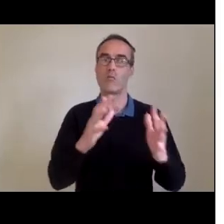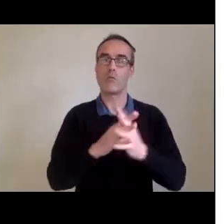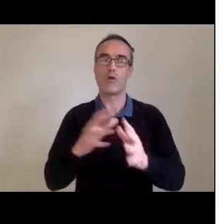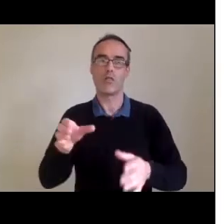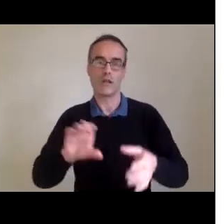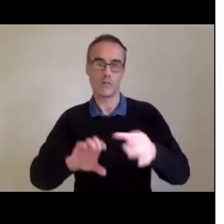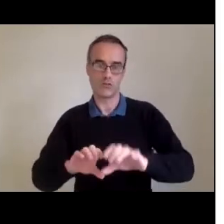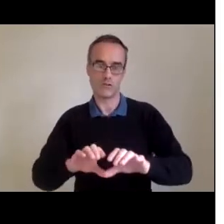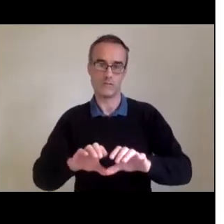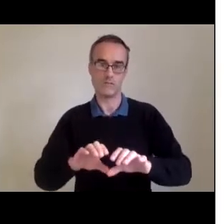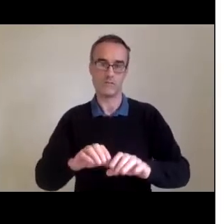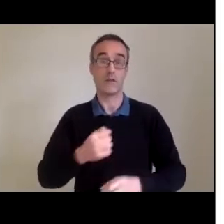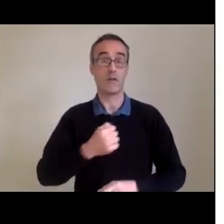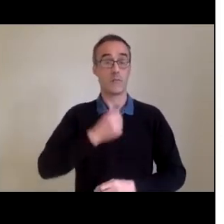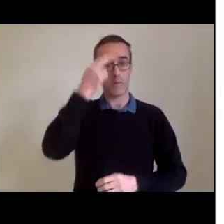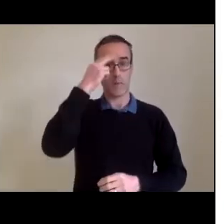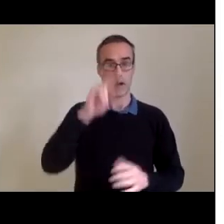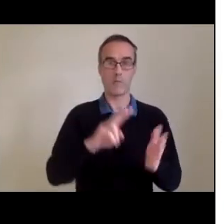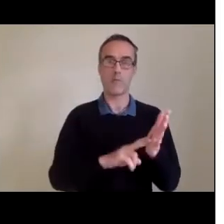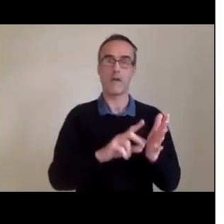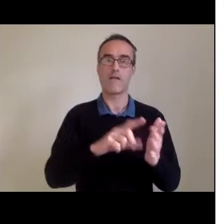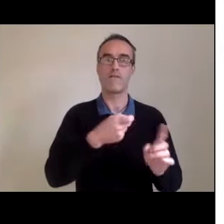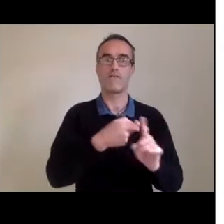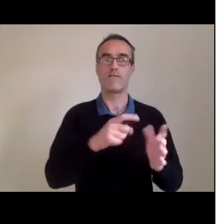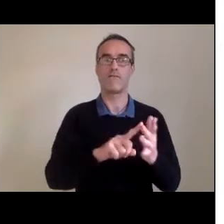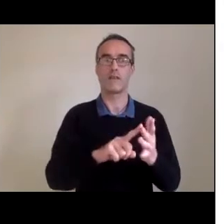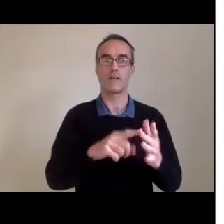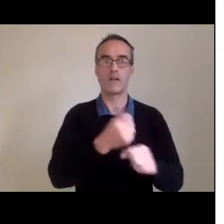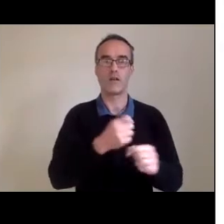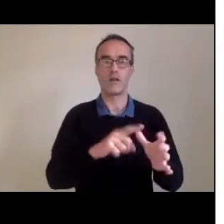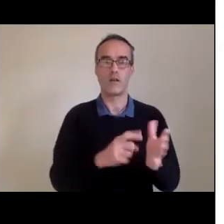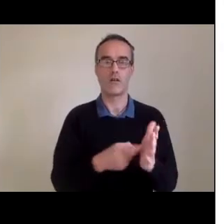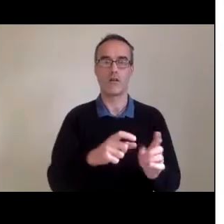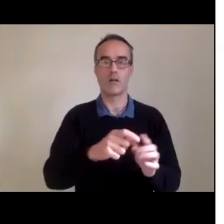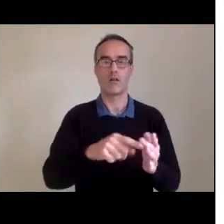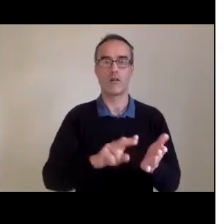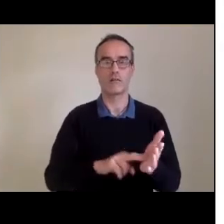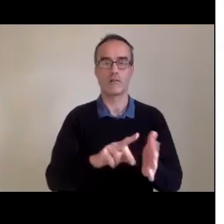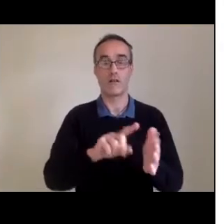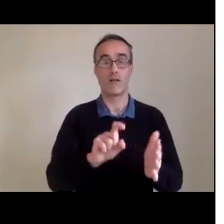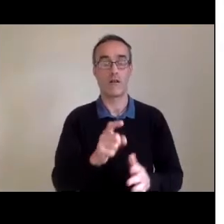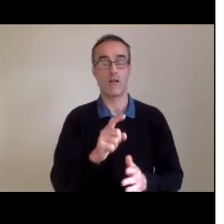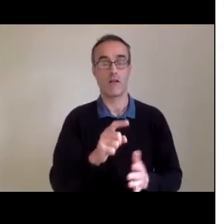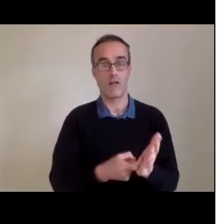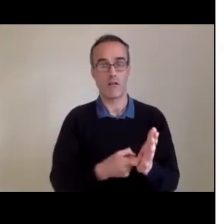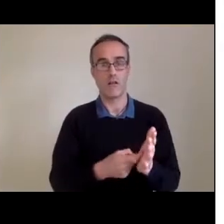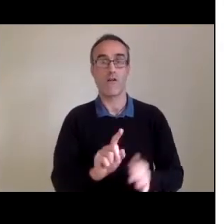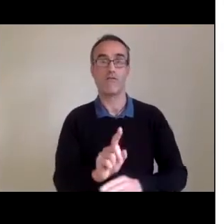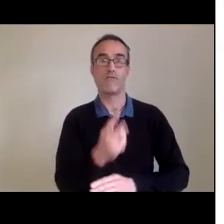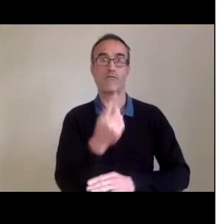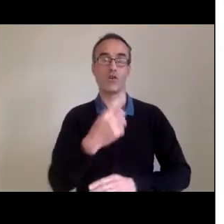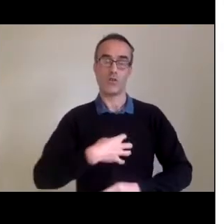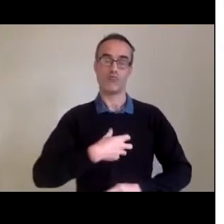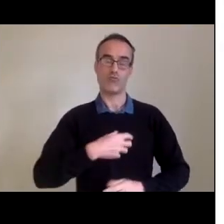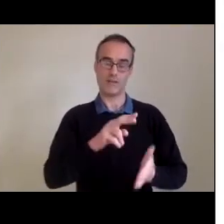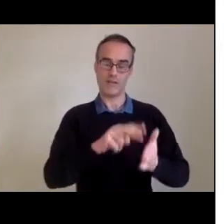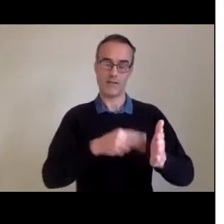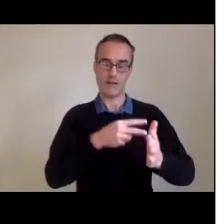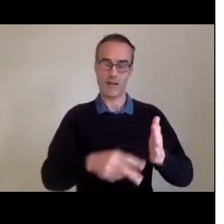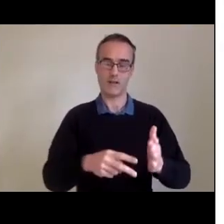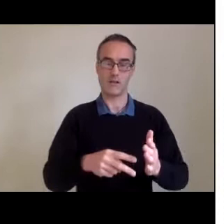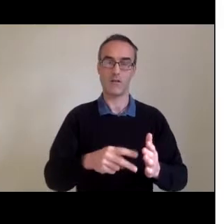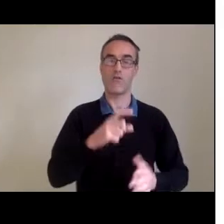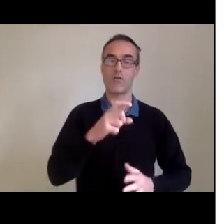Gardner, and I have the honour of being the first President-elect of Commonwealth Chemistry. We will soon begin our first